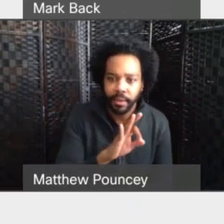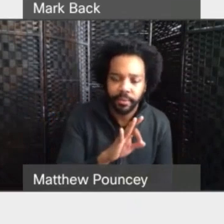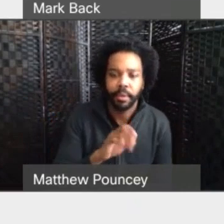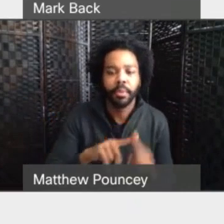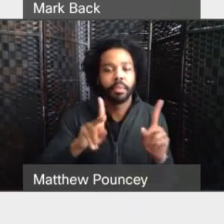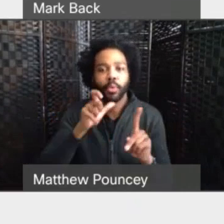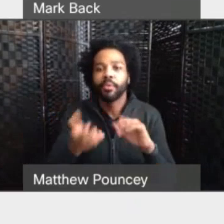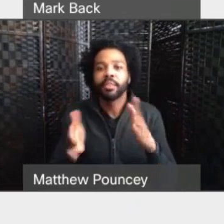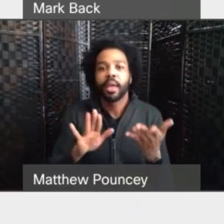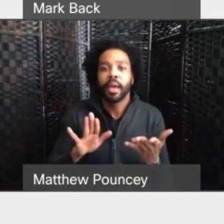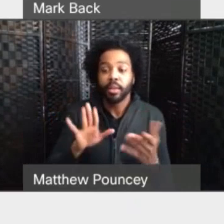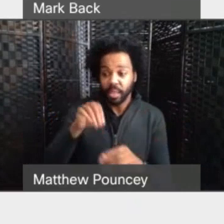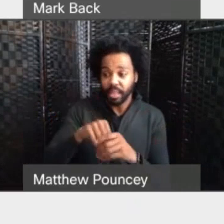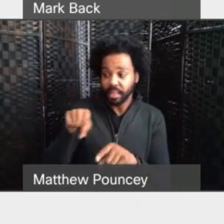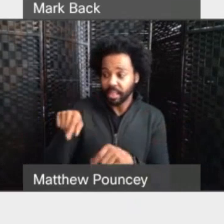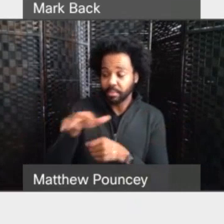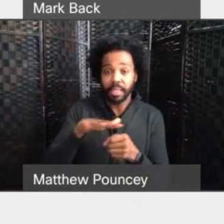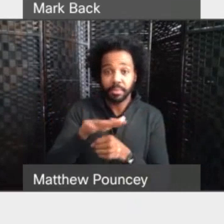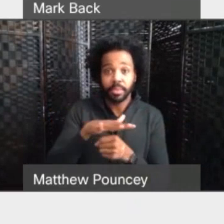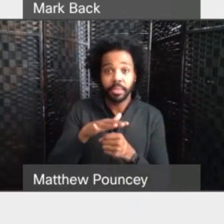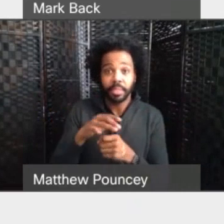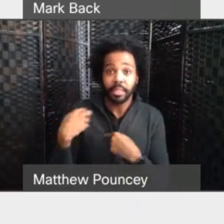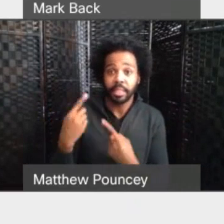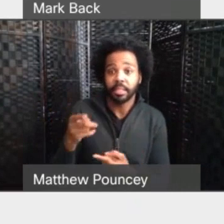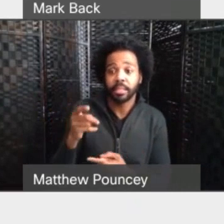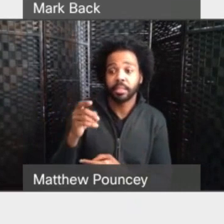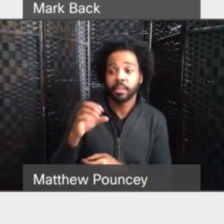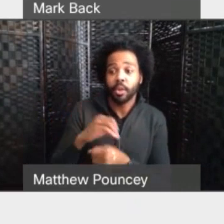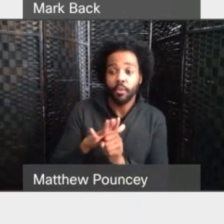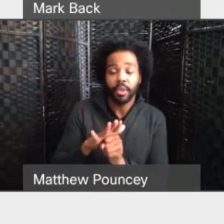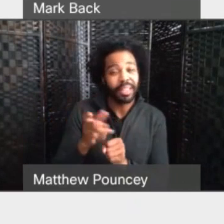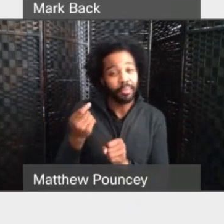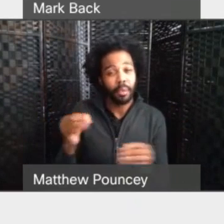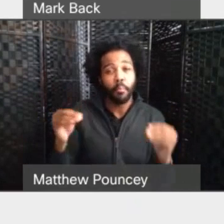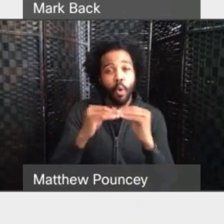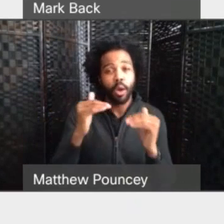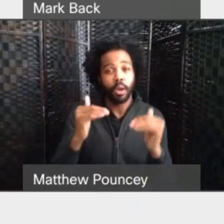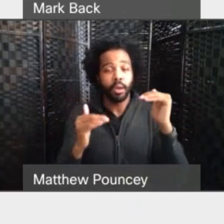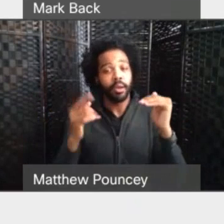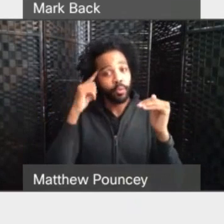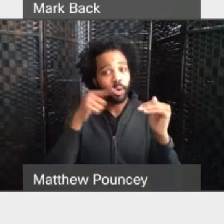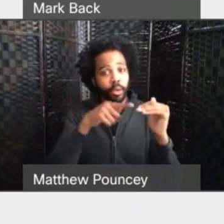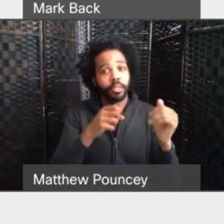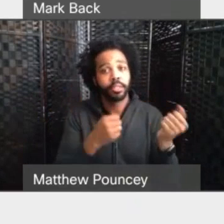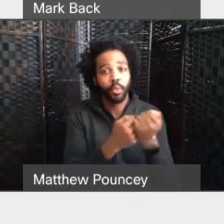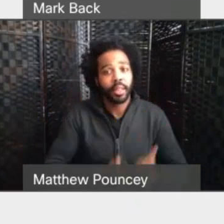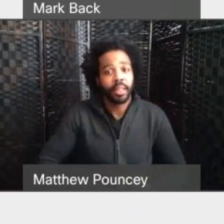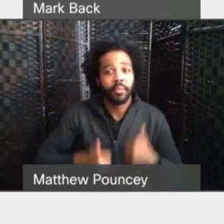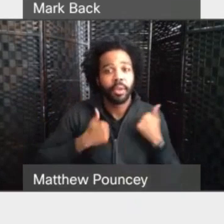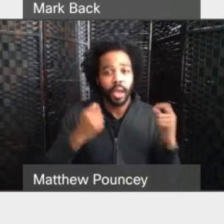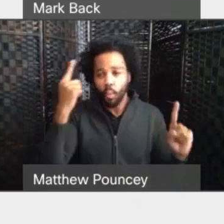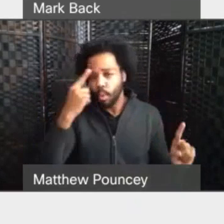COVID is comparable or slightly higher in supported living. I wonder if that is being considered